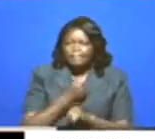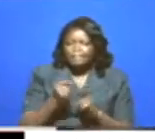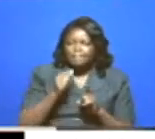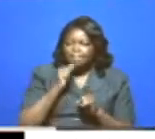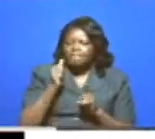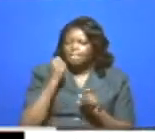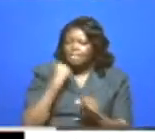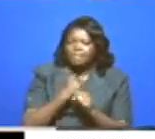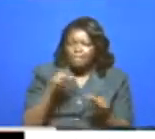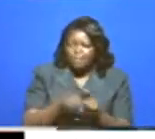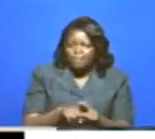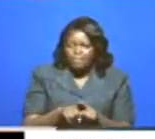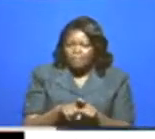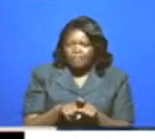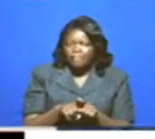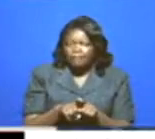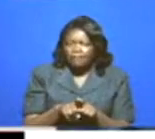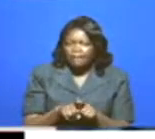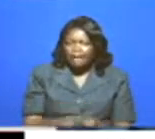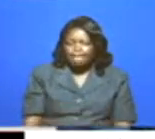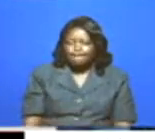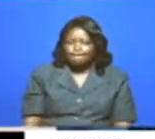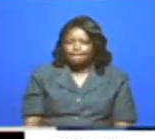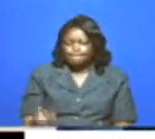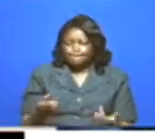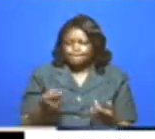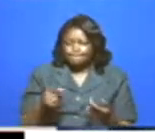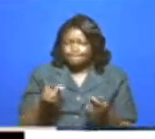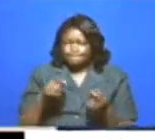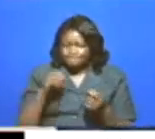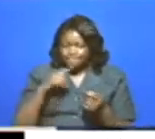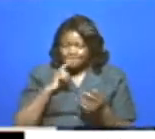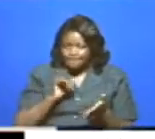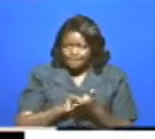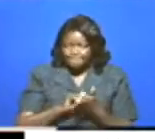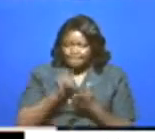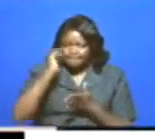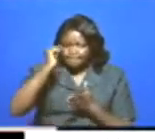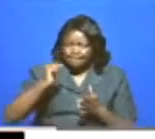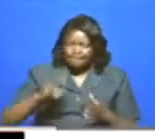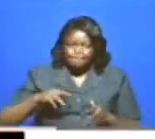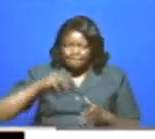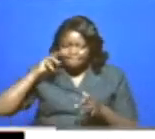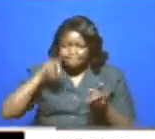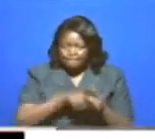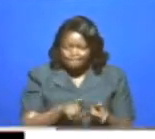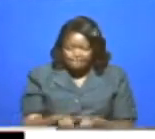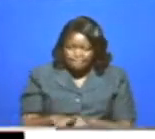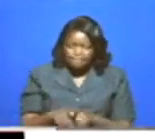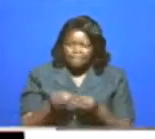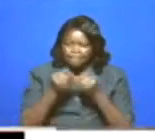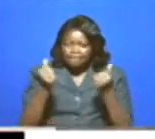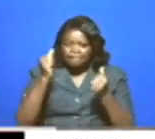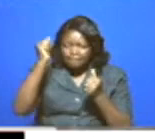same. The aspiring legislator, however, called for political maturity as a remedy to the political